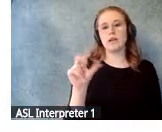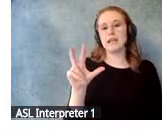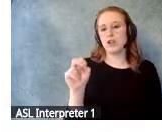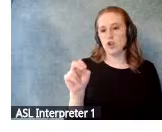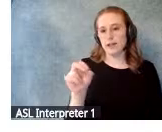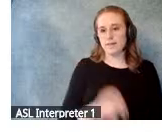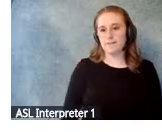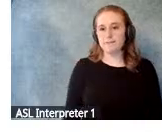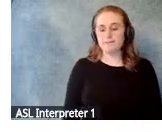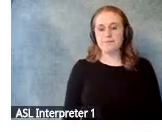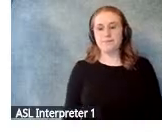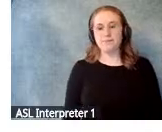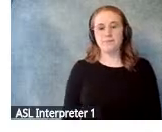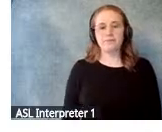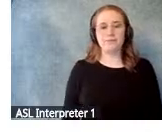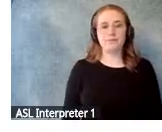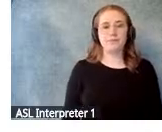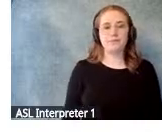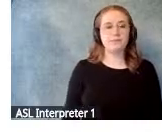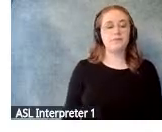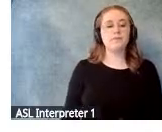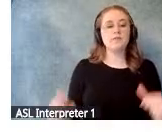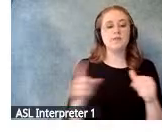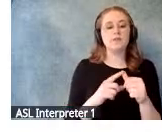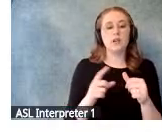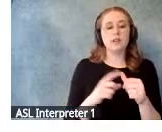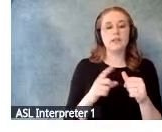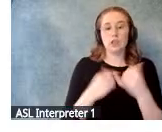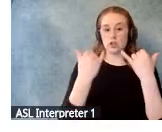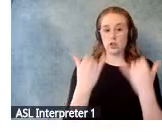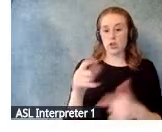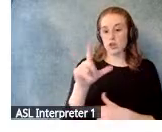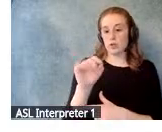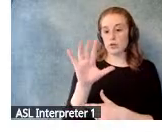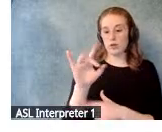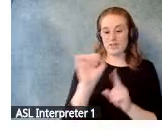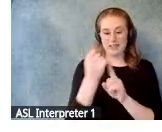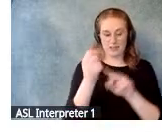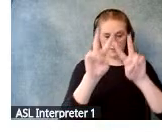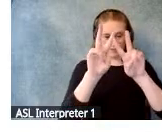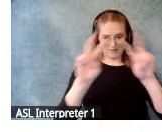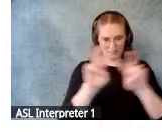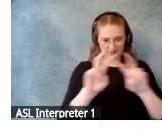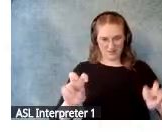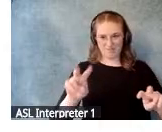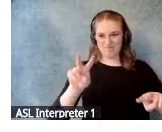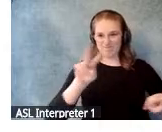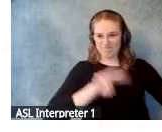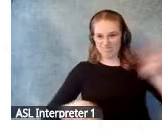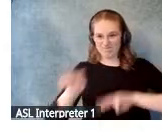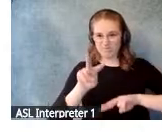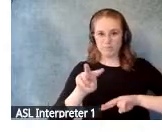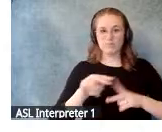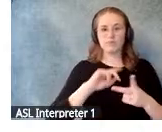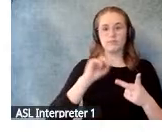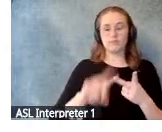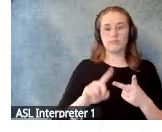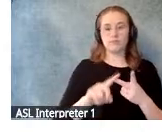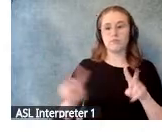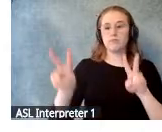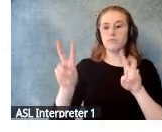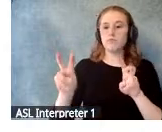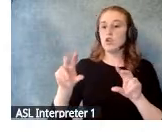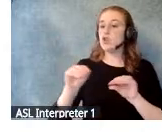2030. First, the analysis will look at the existing 2025 conditions, and then it will look at a